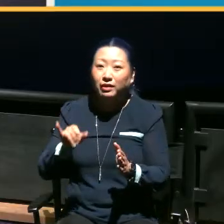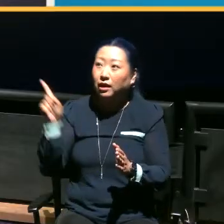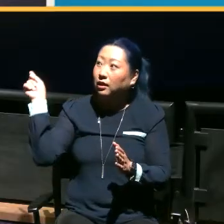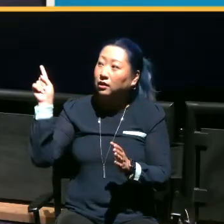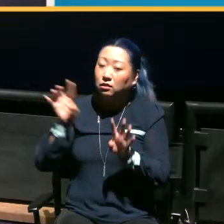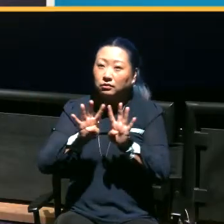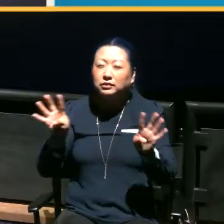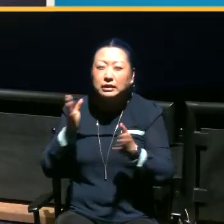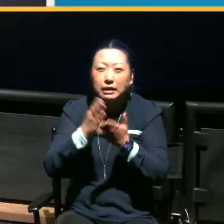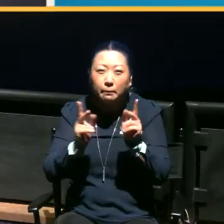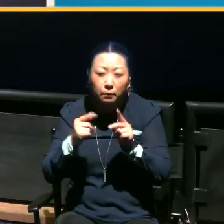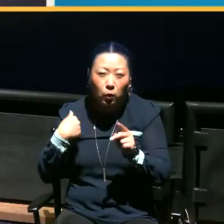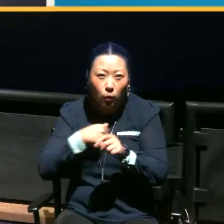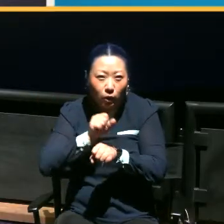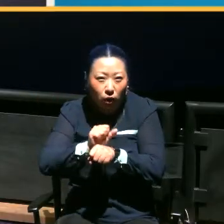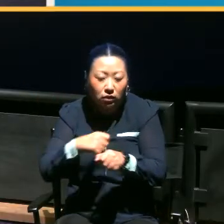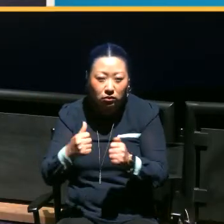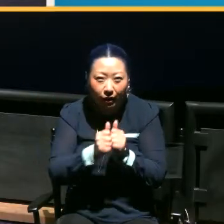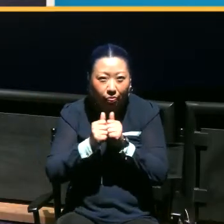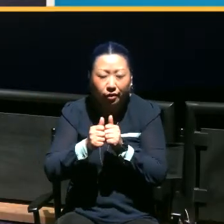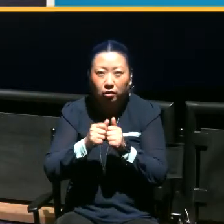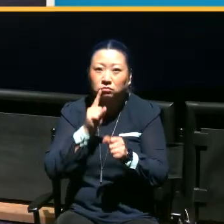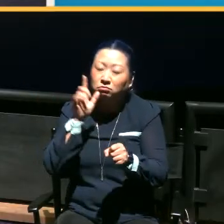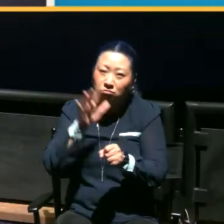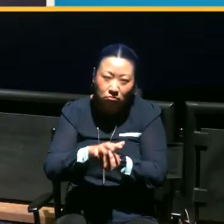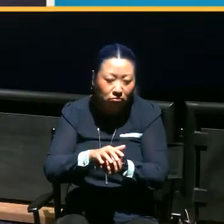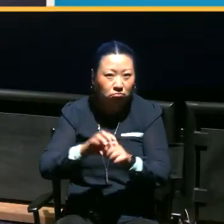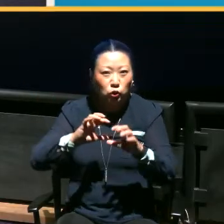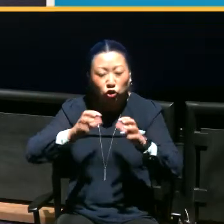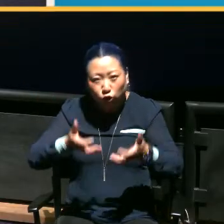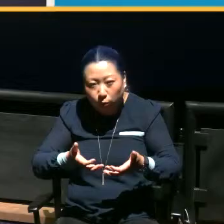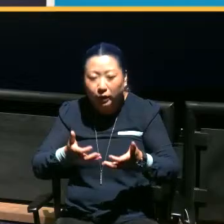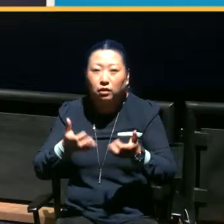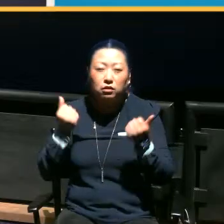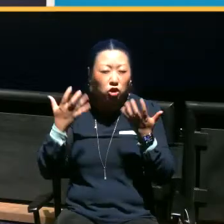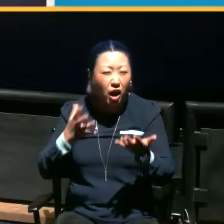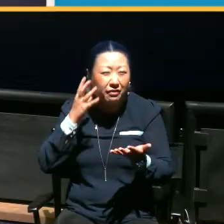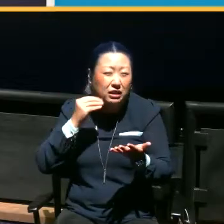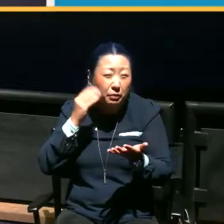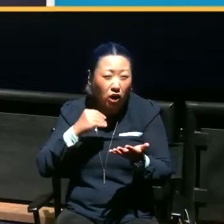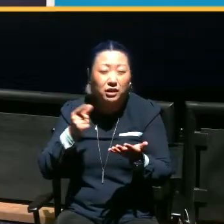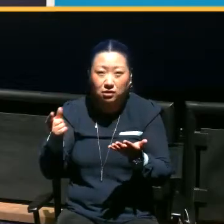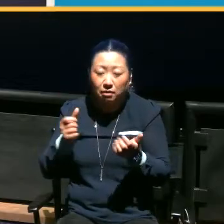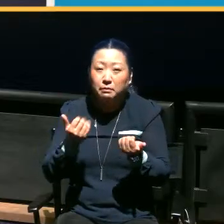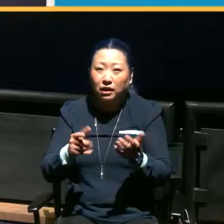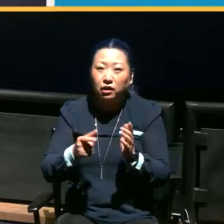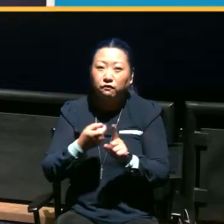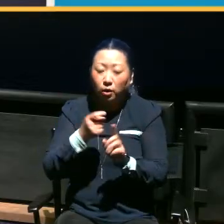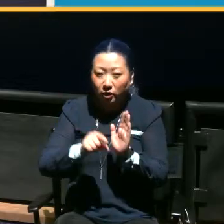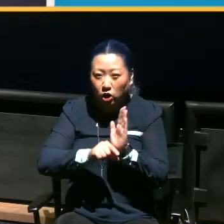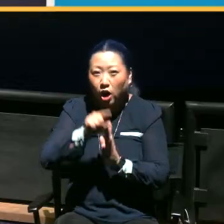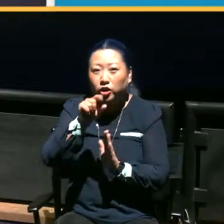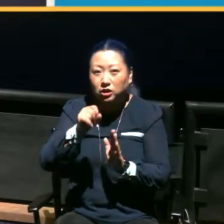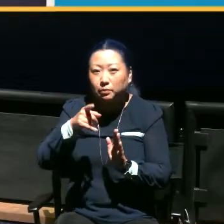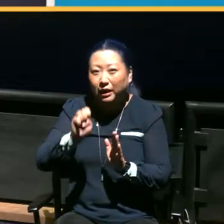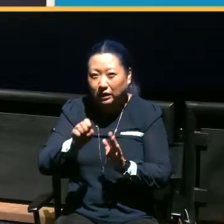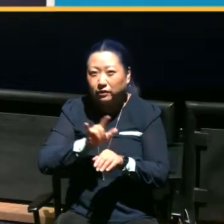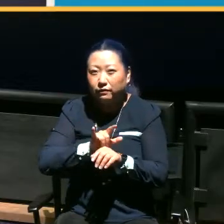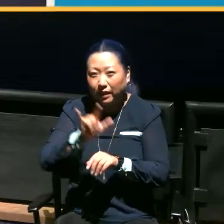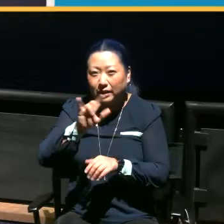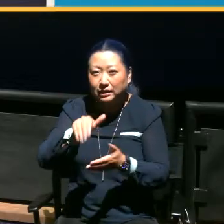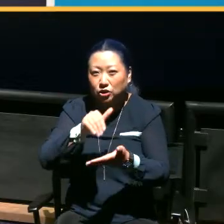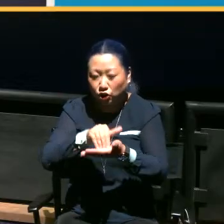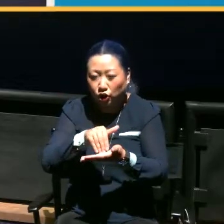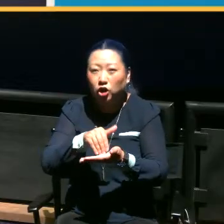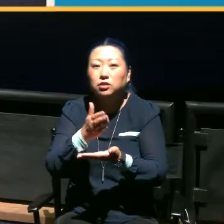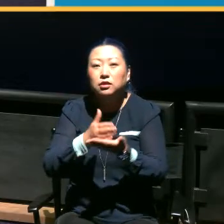folks that we work with, very dedicated group, lots of experience. Most of these folks in this picture are from the Goddard Space Flight Center. Some are from other parts